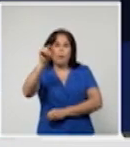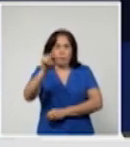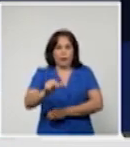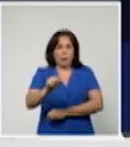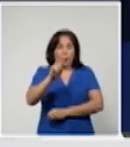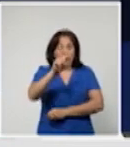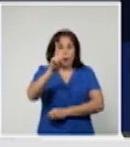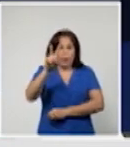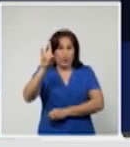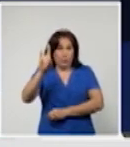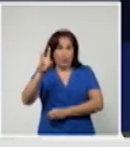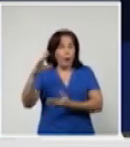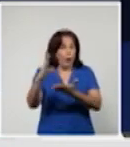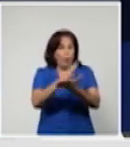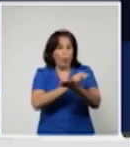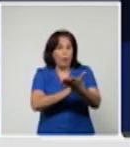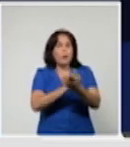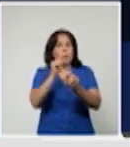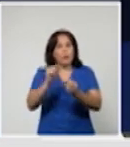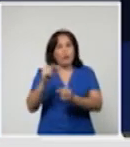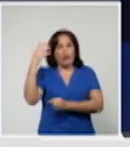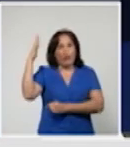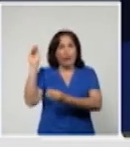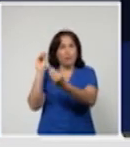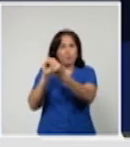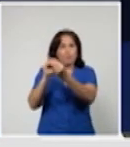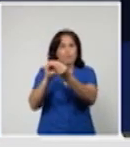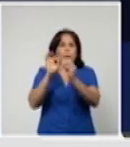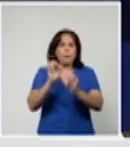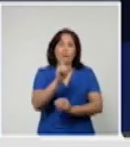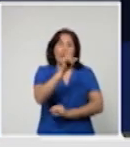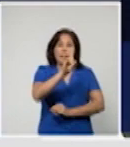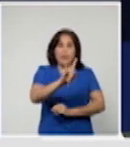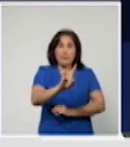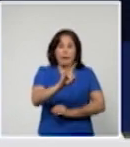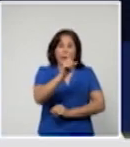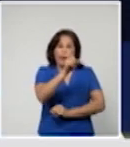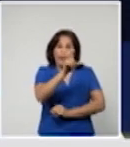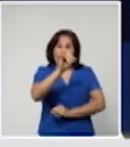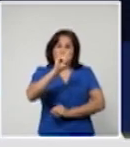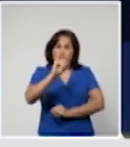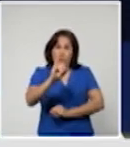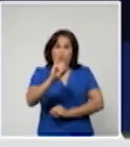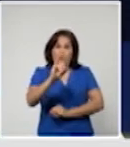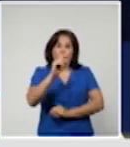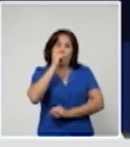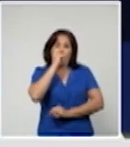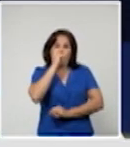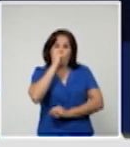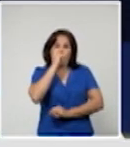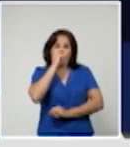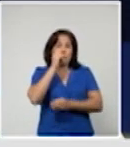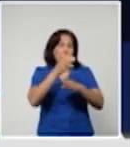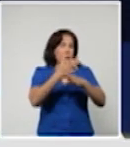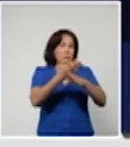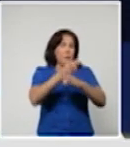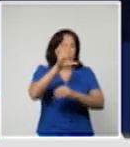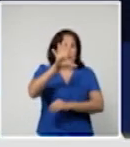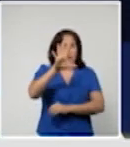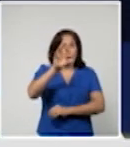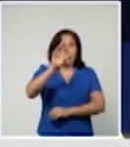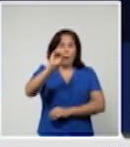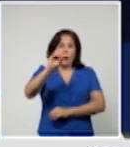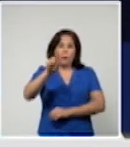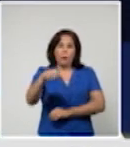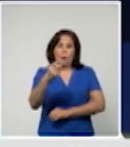female, representing 49.7% of all diagnosed cases. As we can see, the rate is almost the